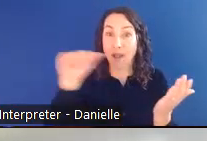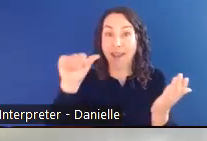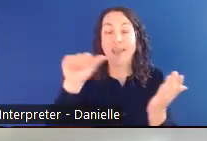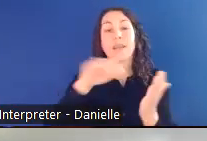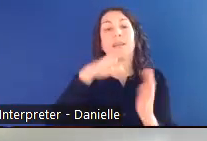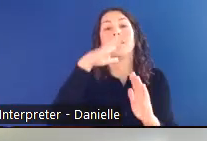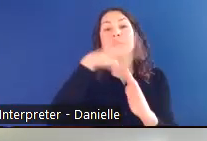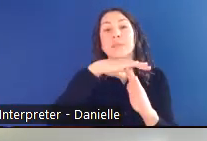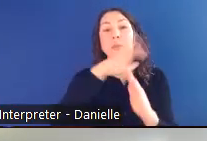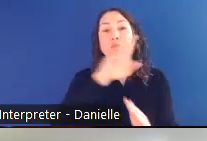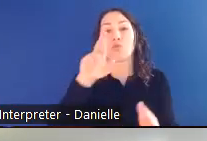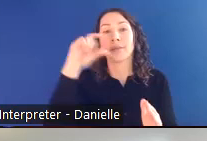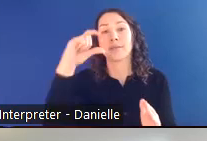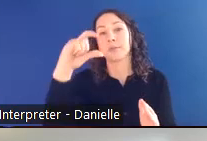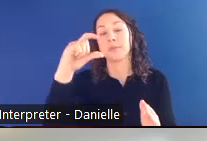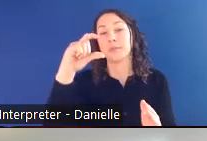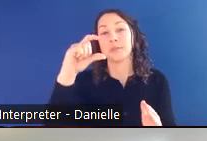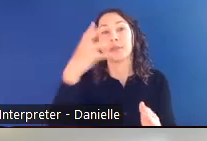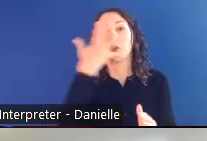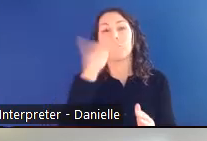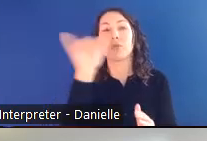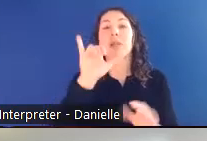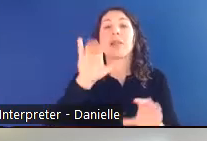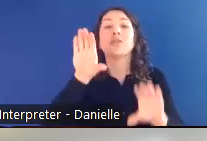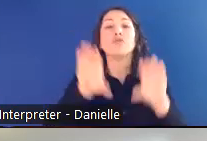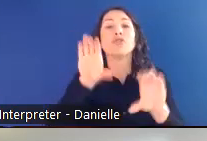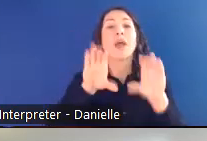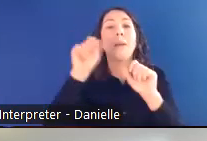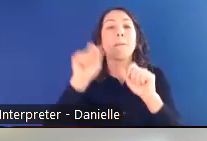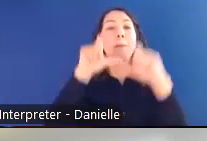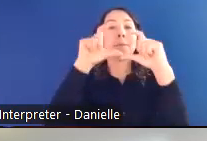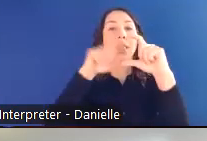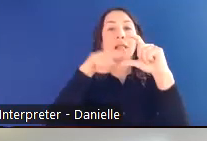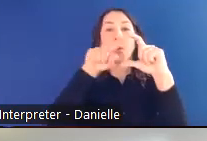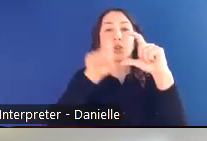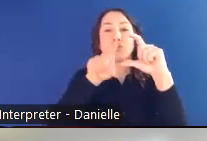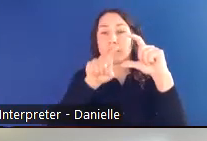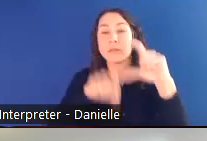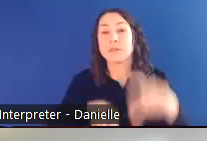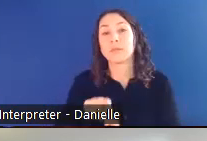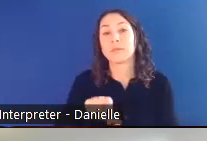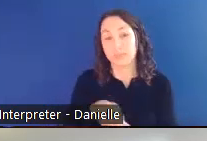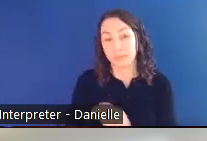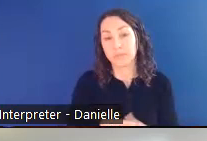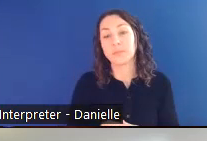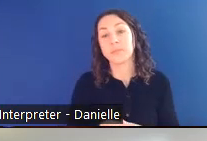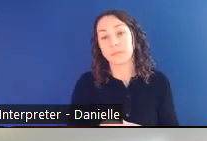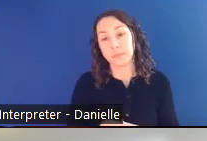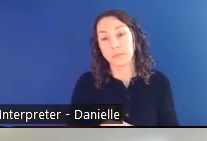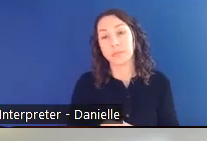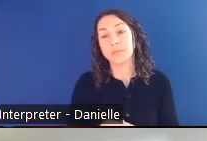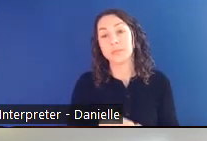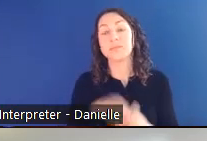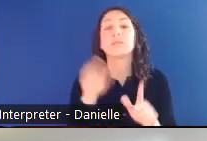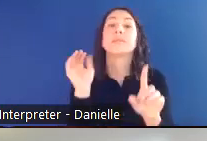top right-hand of your screen. It looks like a chat bubble with a question mark in it. We will leave you with a few reminders. There